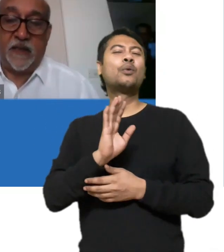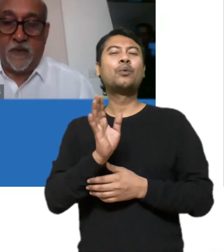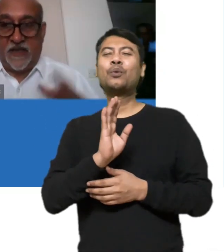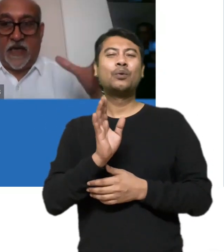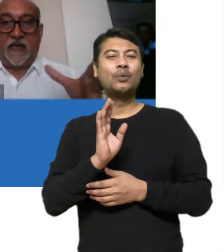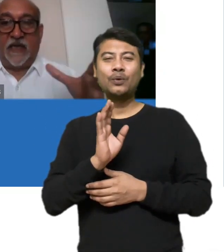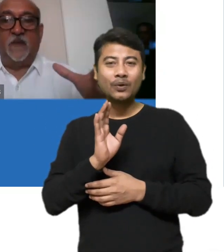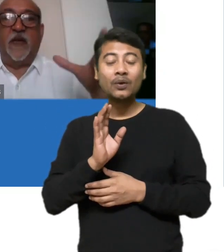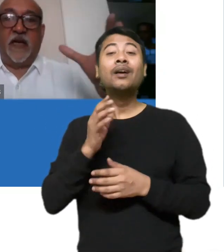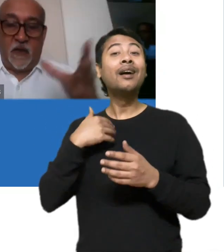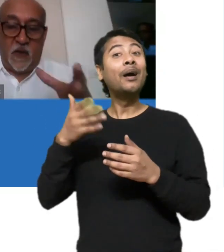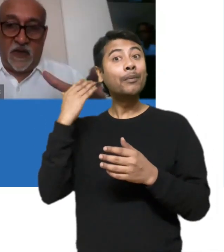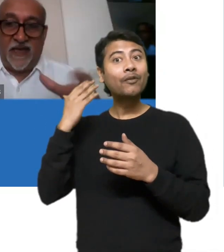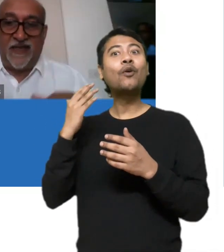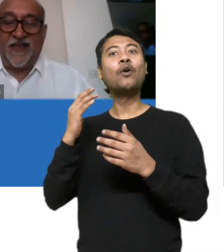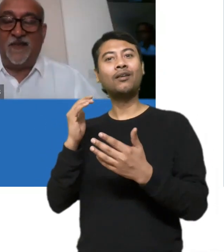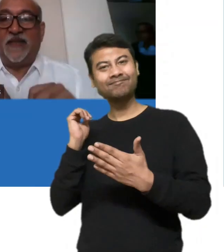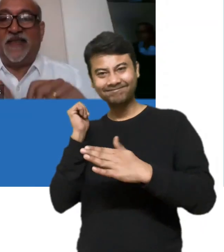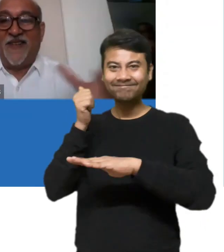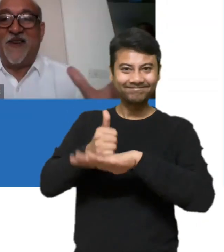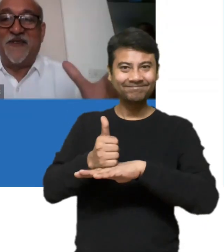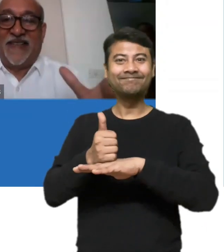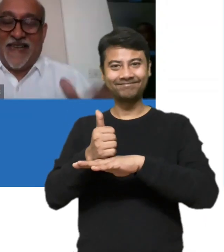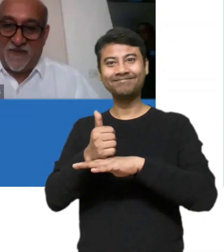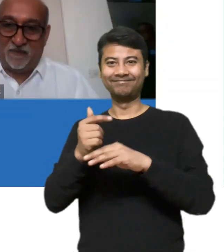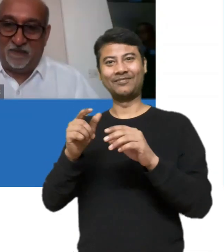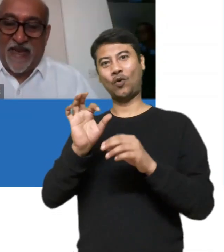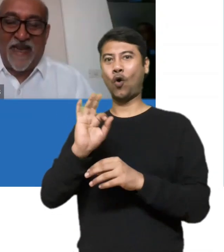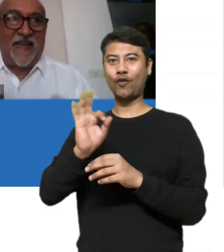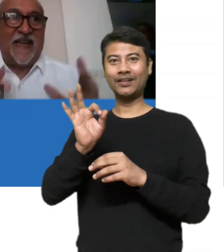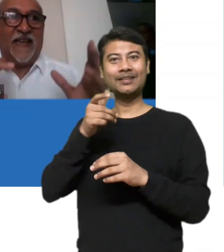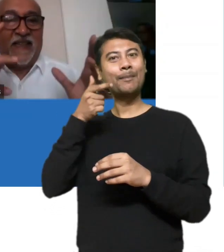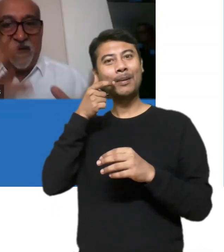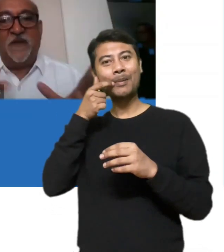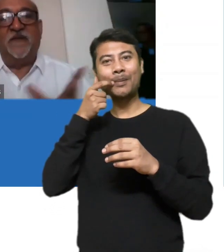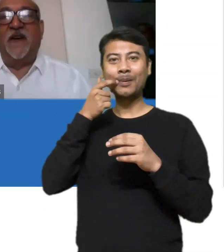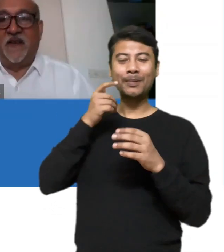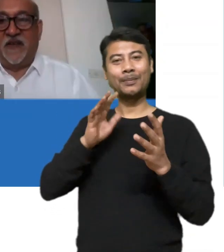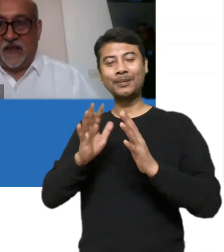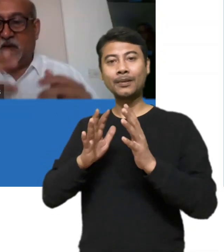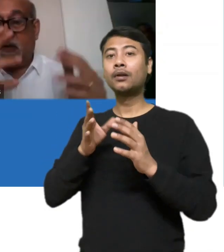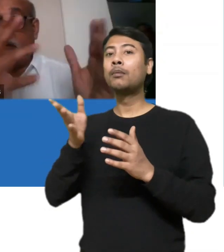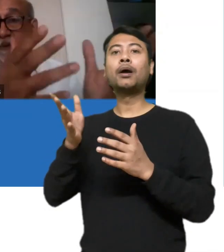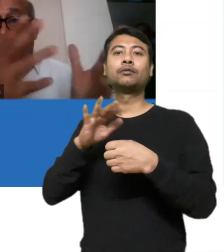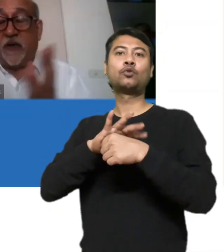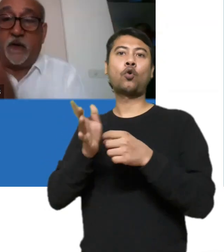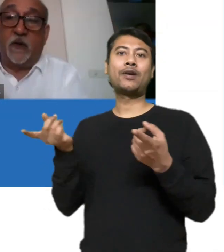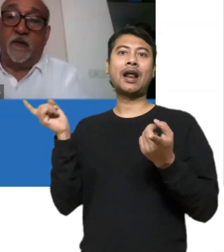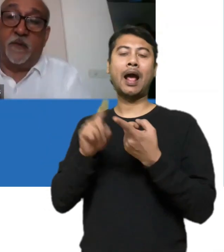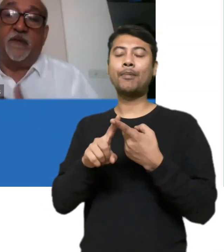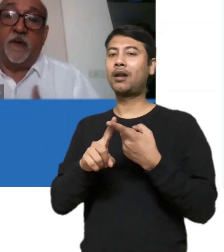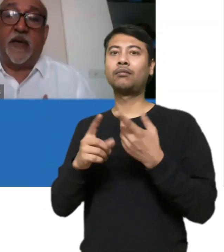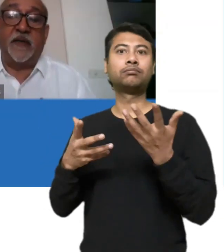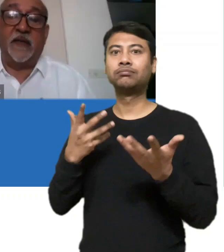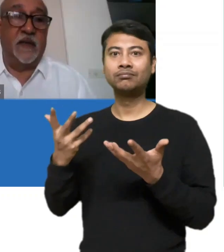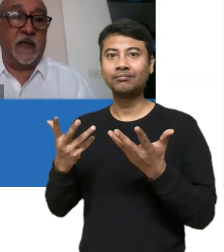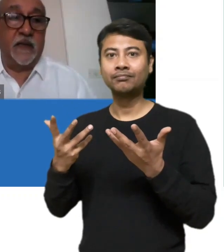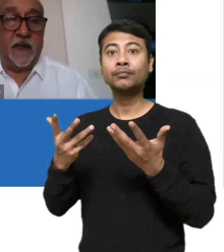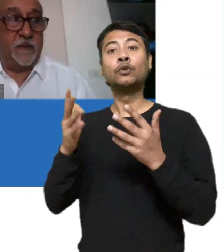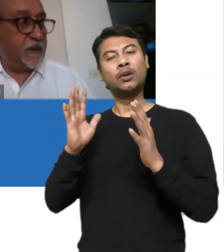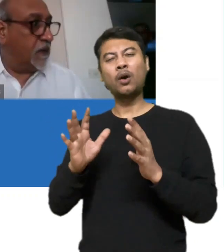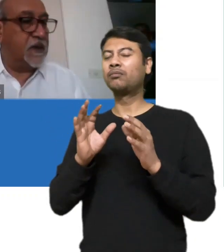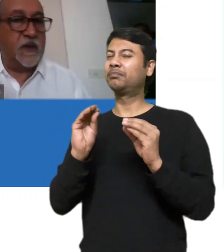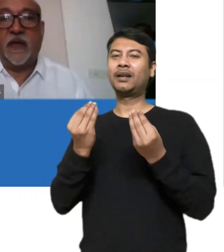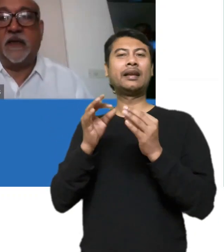no. What happened is we started. We had a call center, but then COVID came. And then we found, so we would recruit from different parts